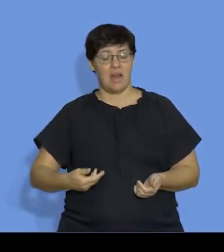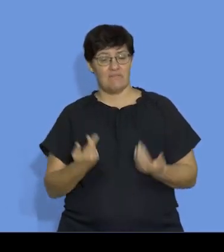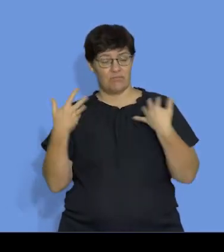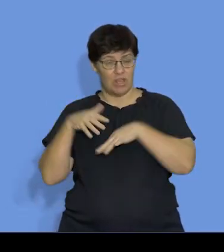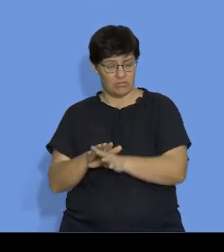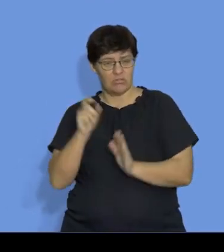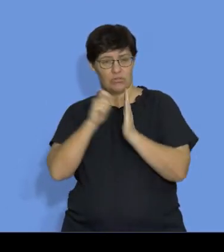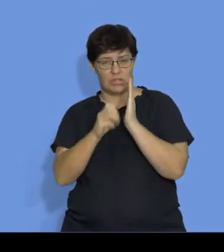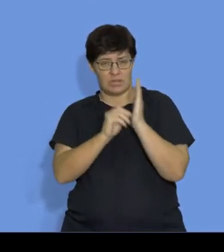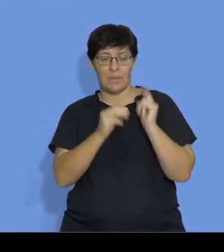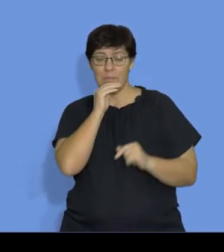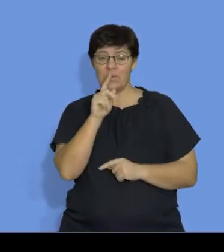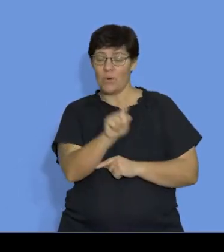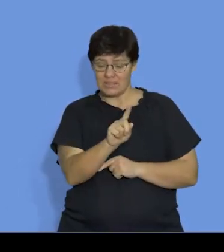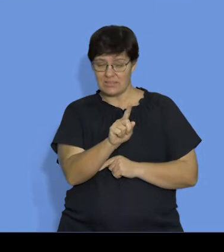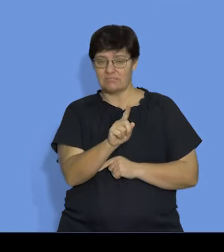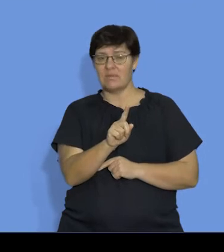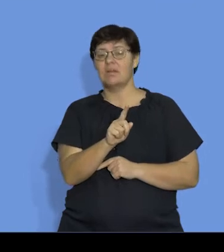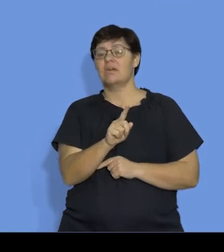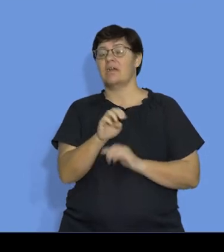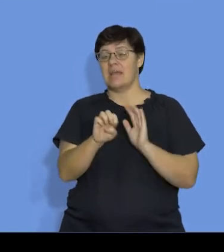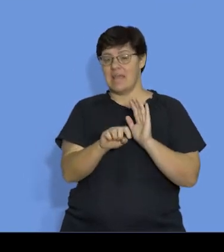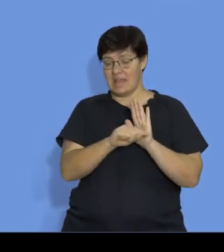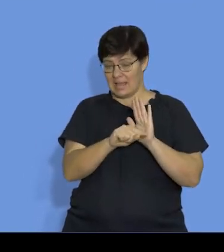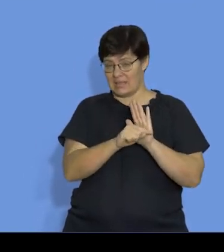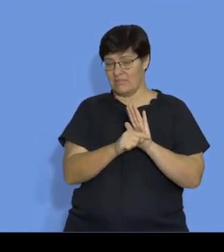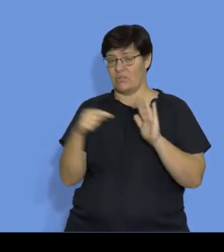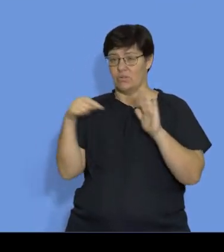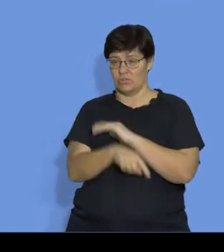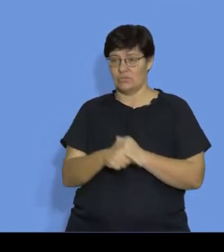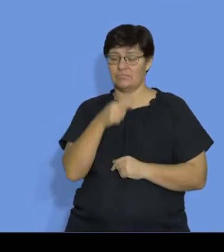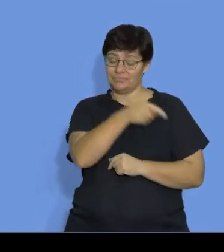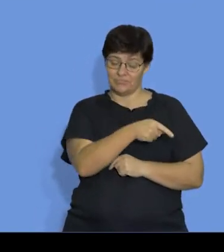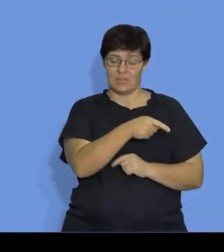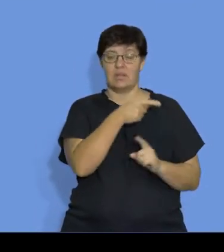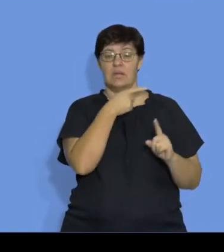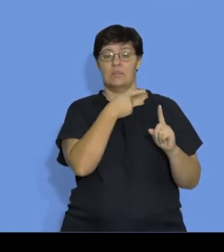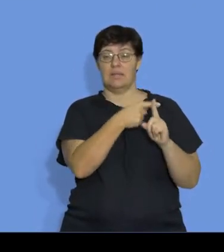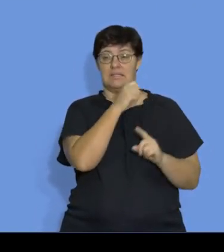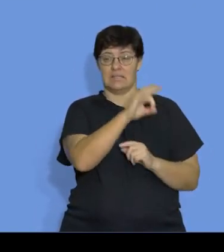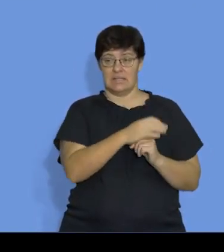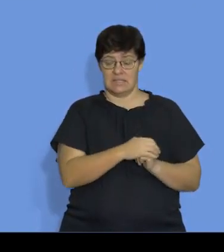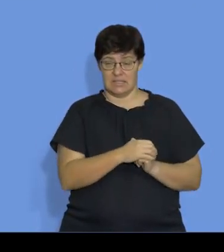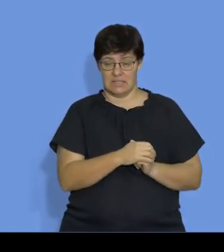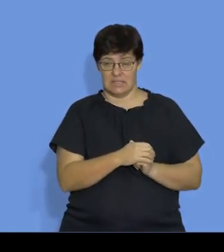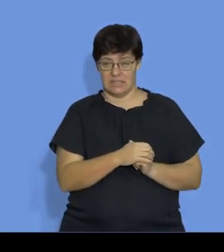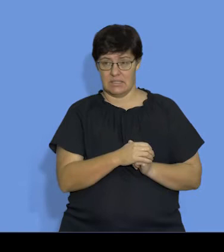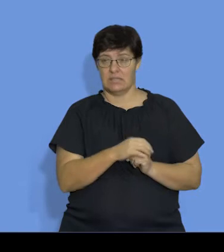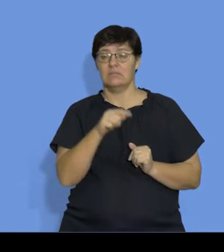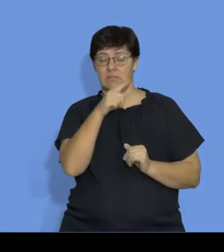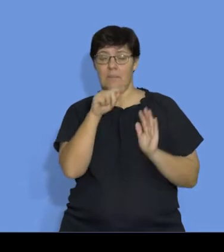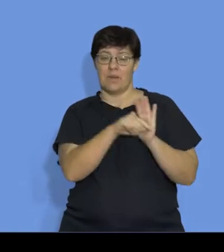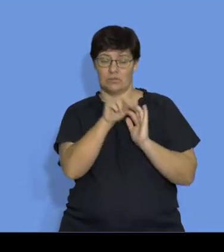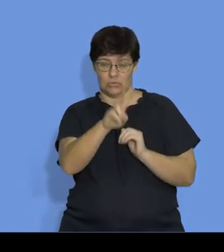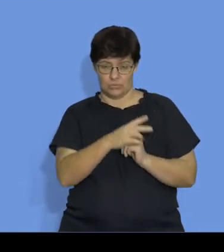involves loss of electrons. So we know that iron here is +3, oxygen is -2